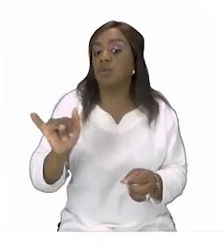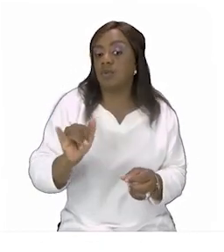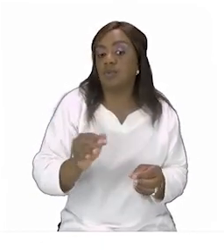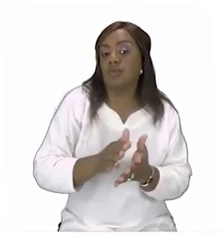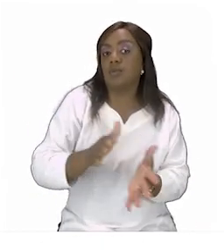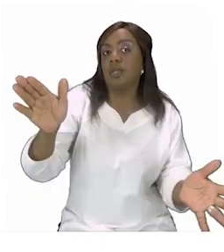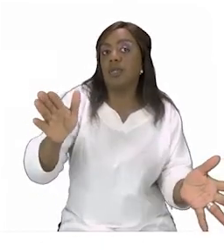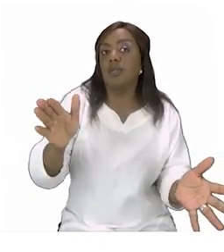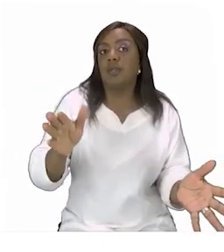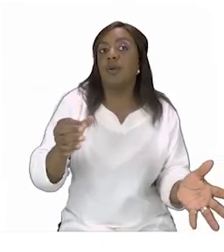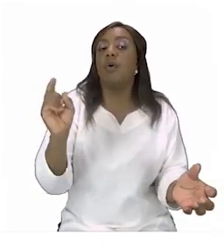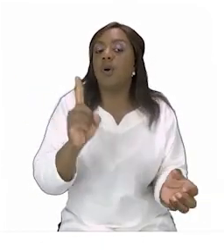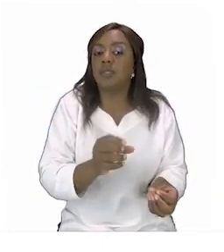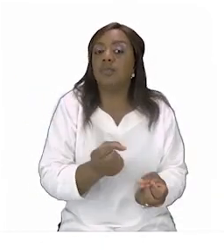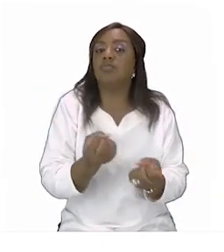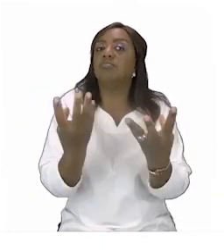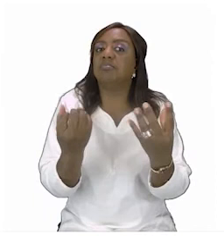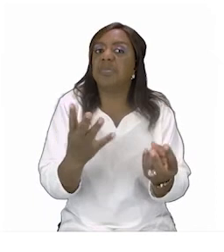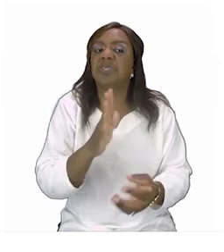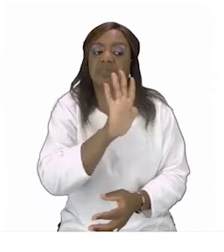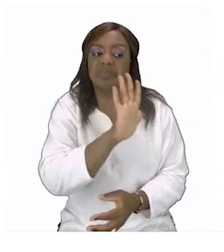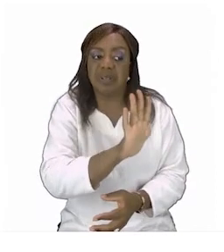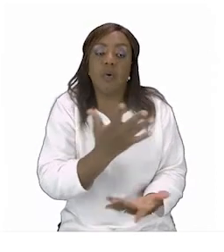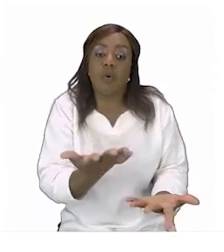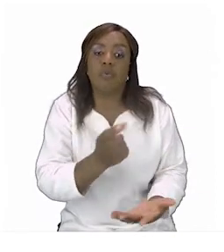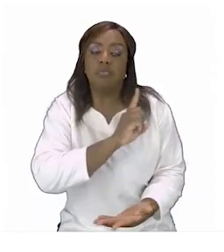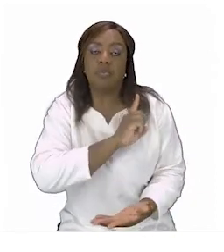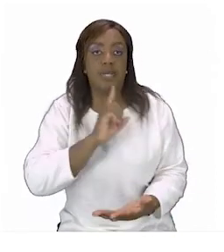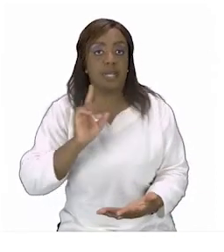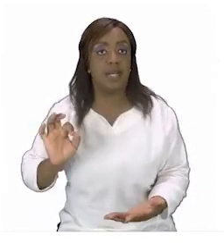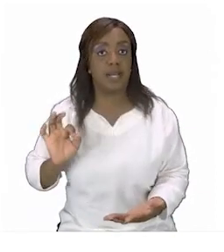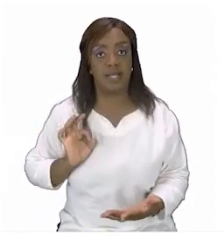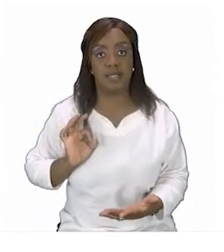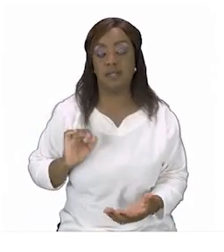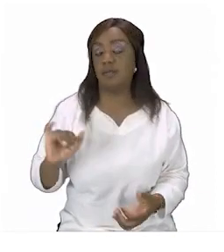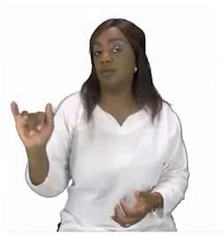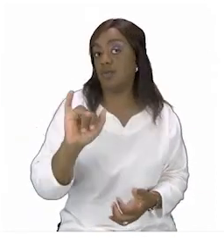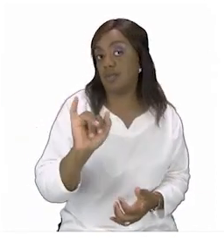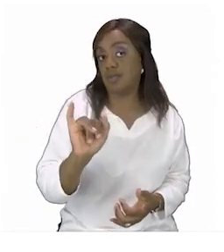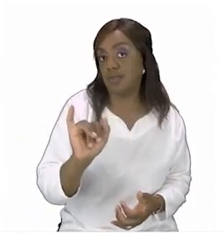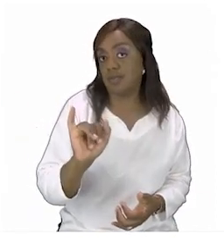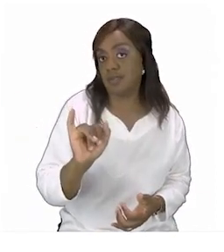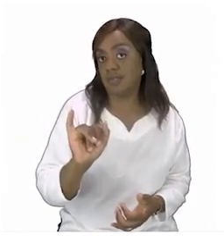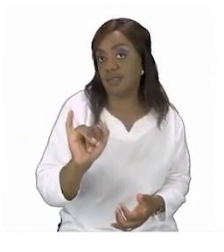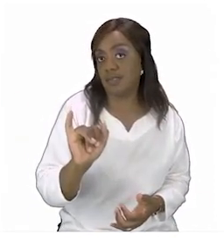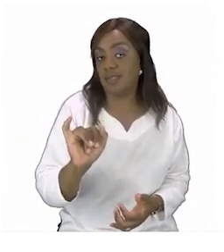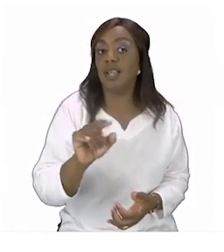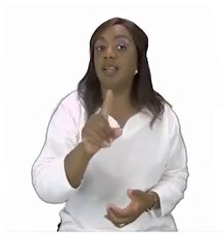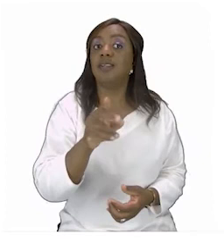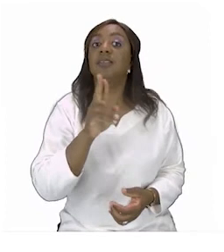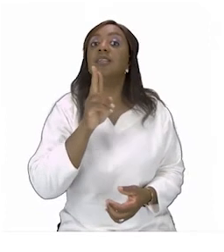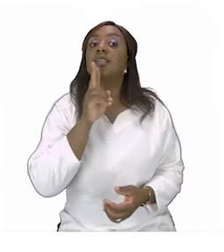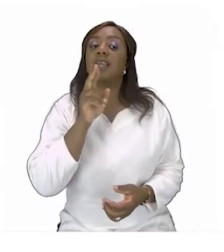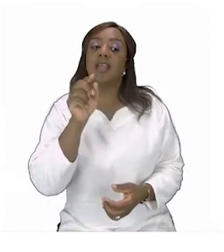is more? Is it 5 or 19? And they